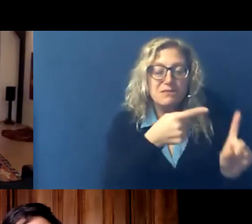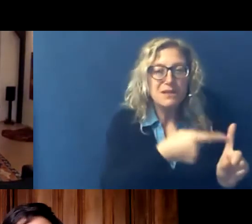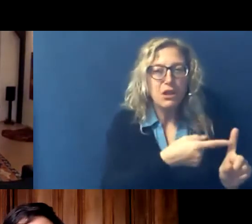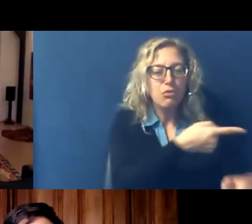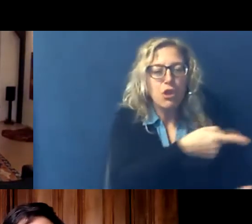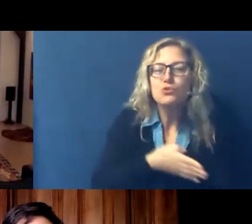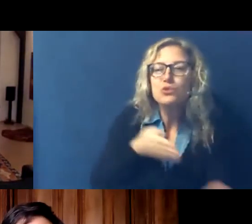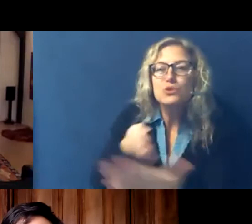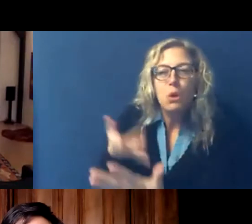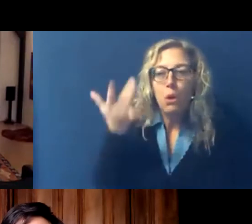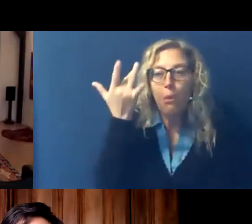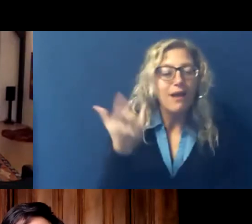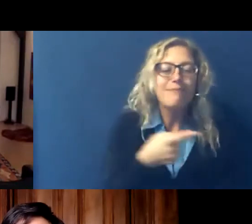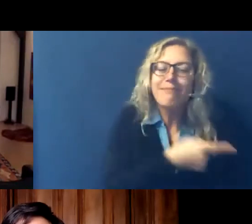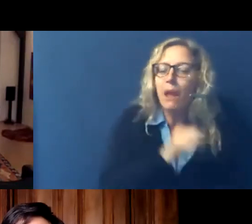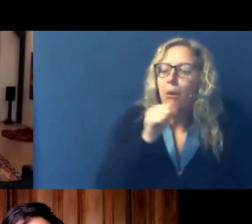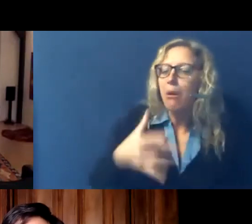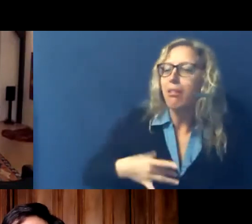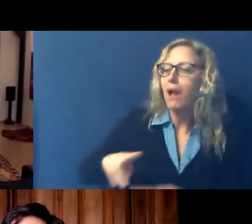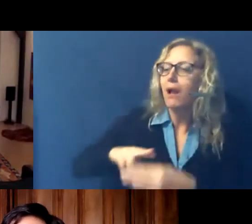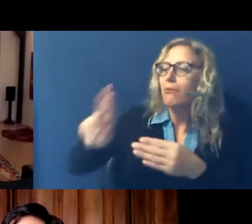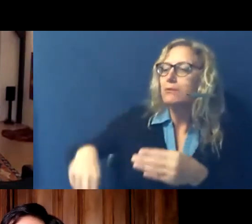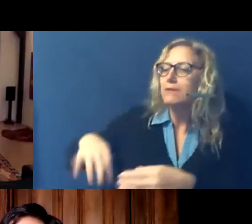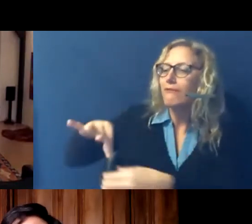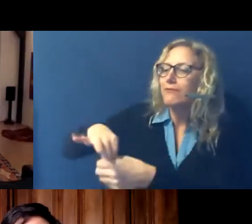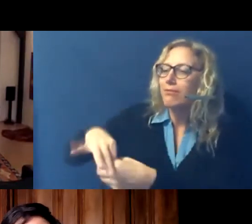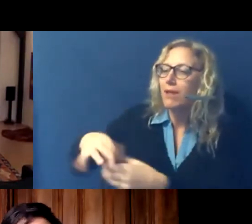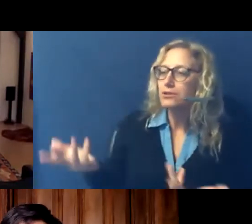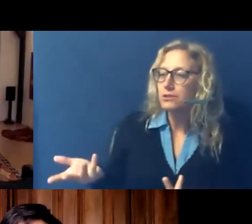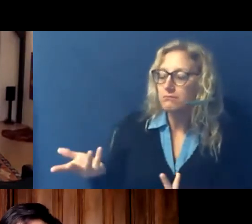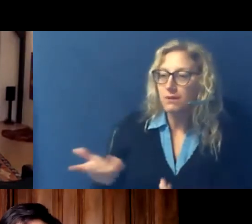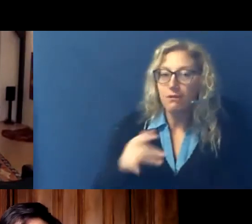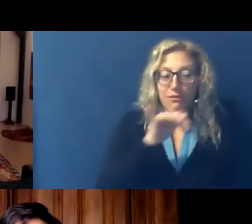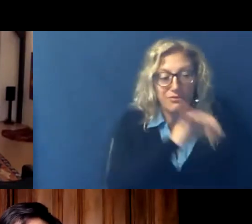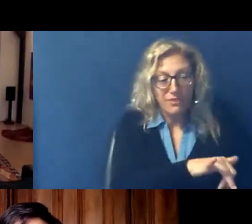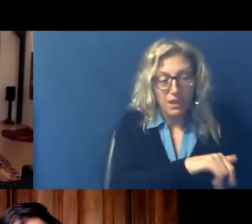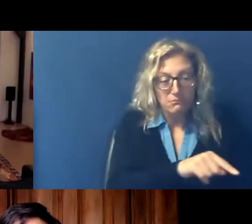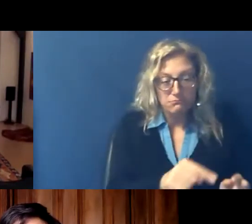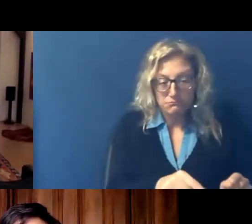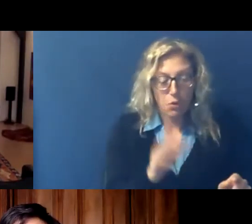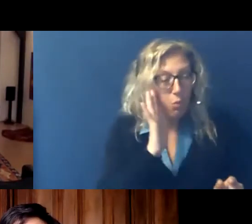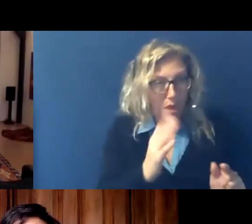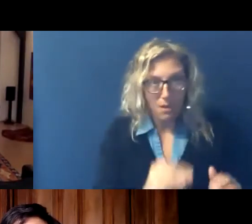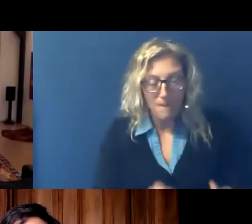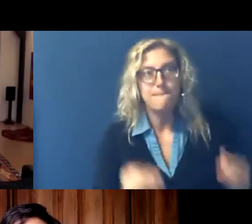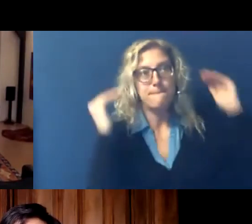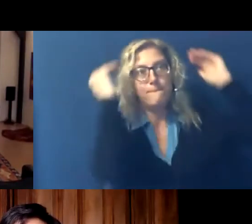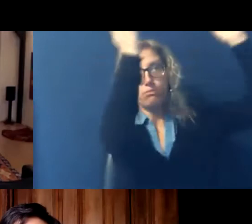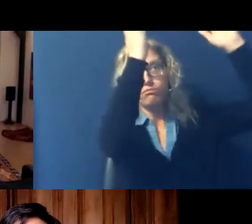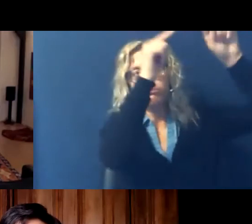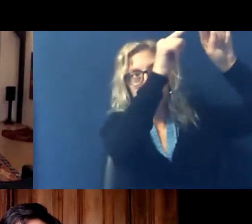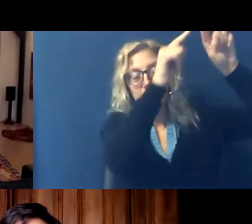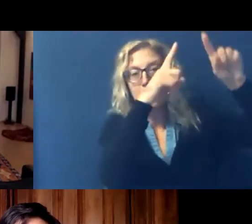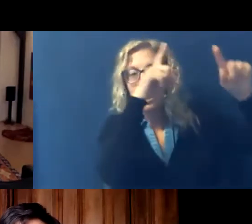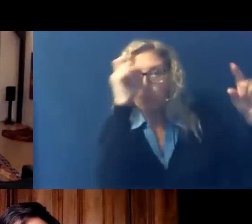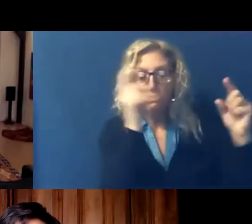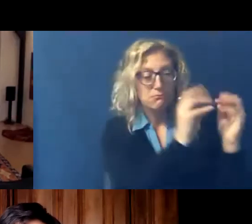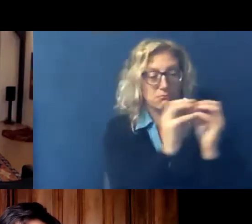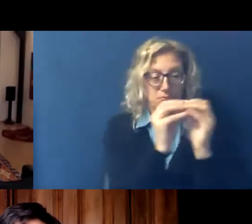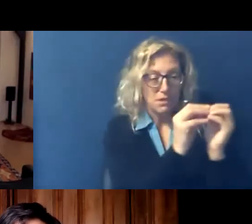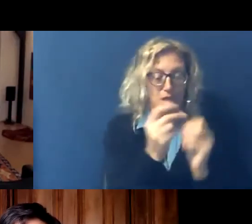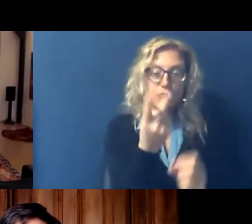suing because they don't like the result of the election. That case goes directly to the Supreme Court as disputes between